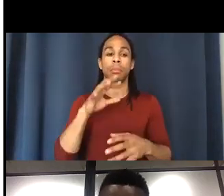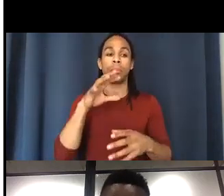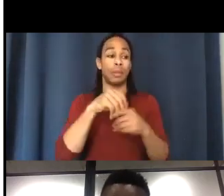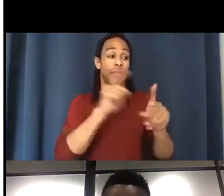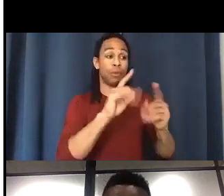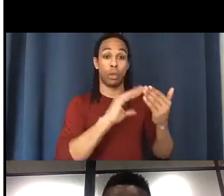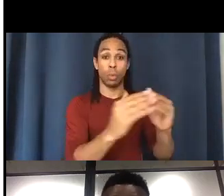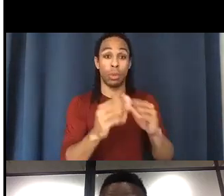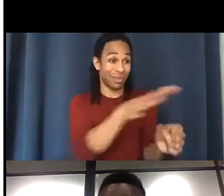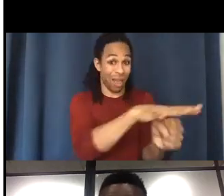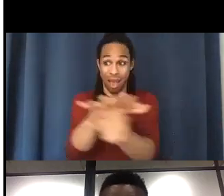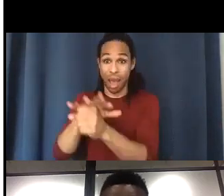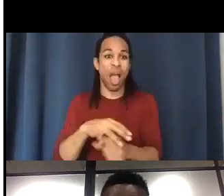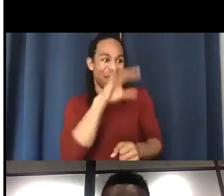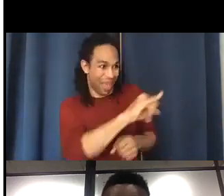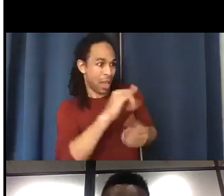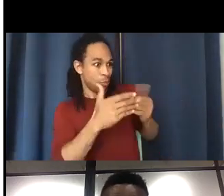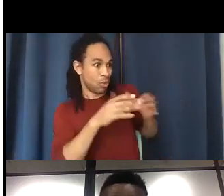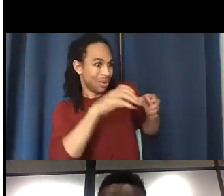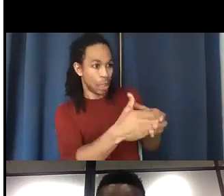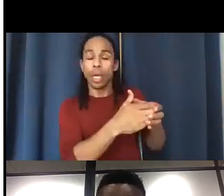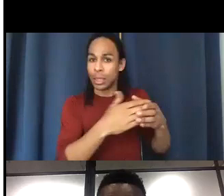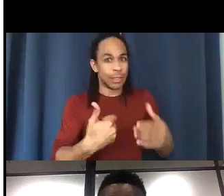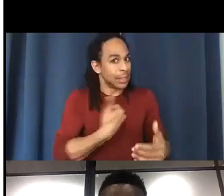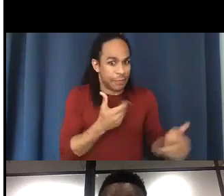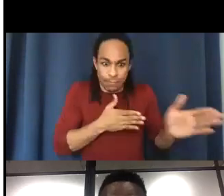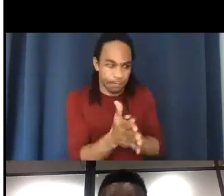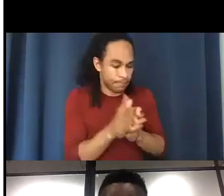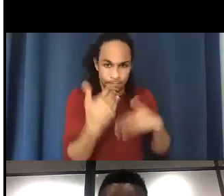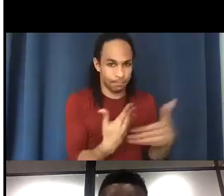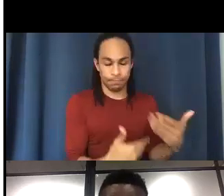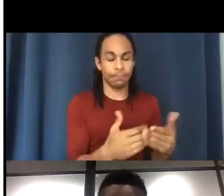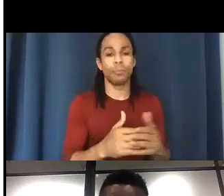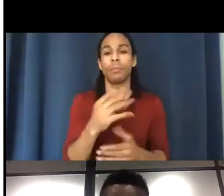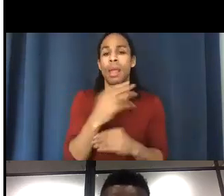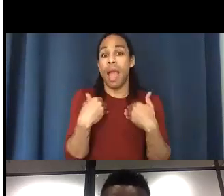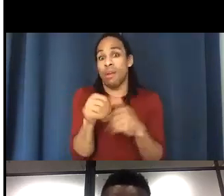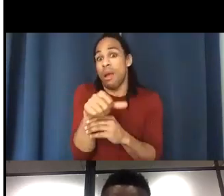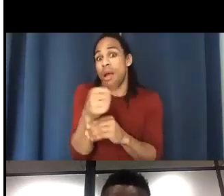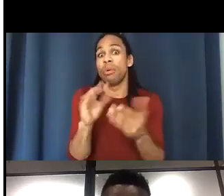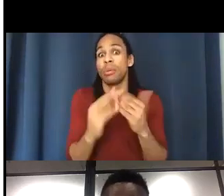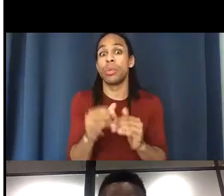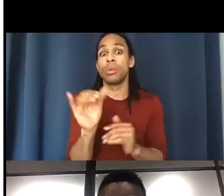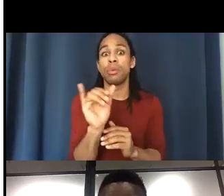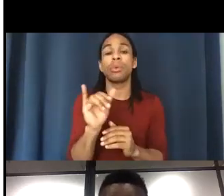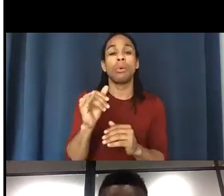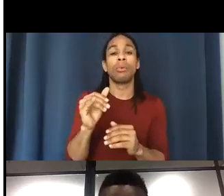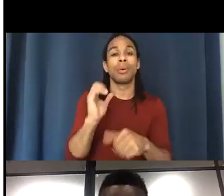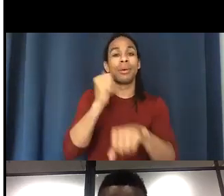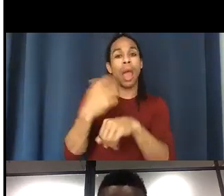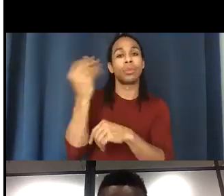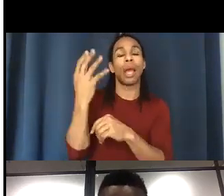communities. And a number of CANs now have been started outside of the city of Cape Town in other